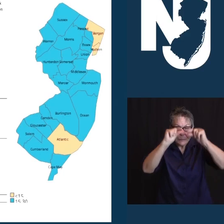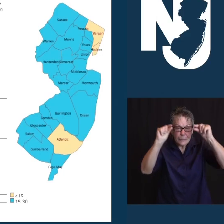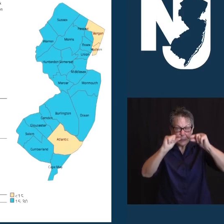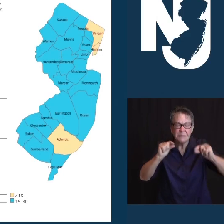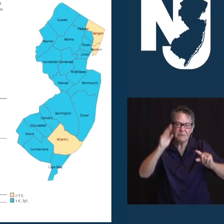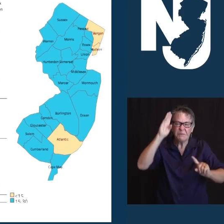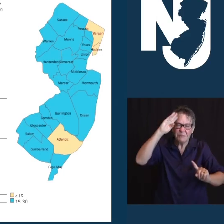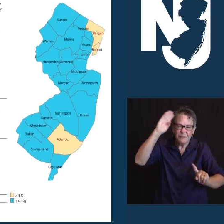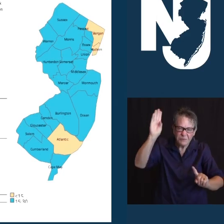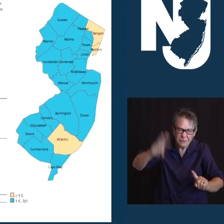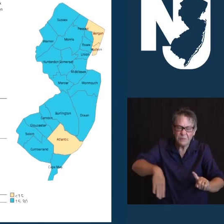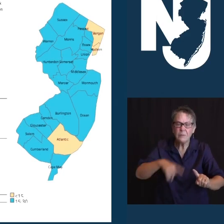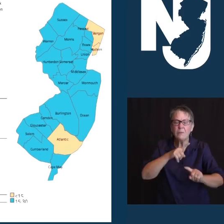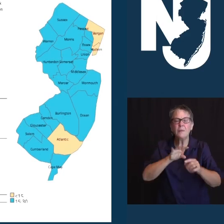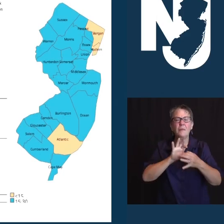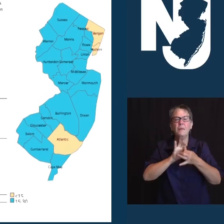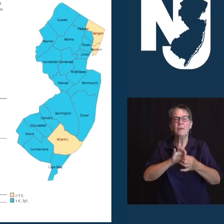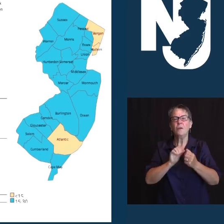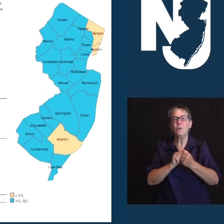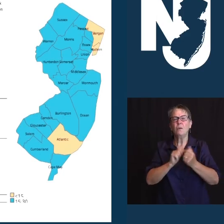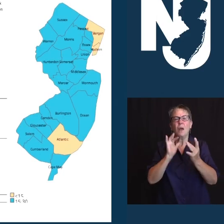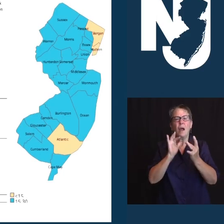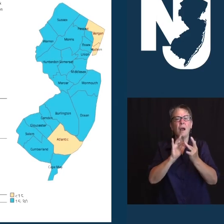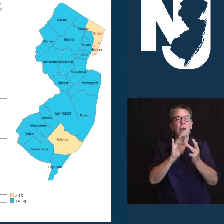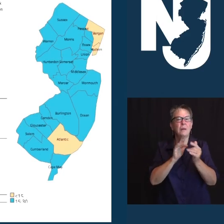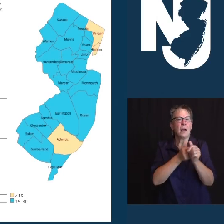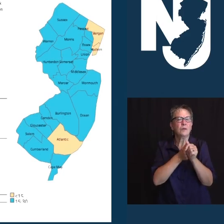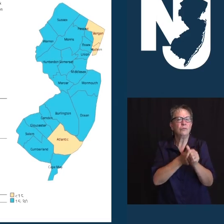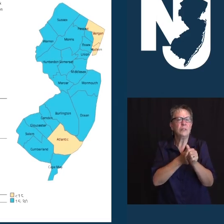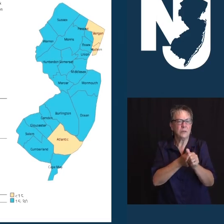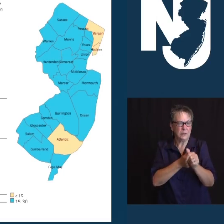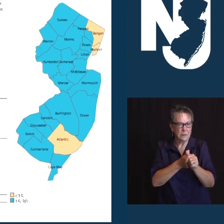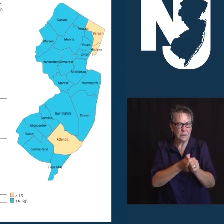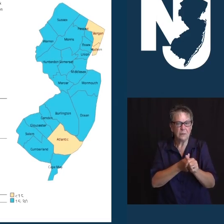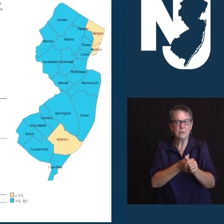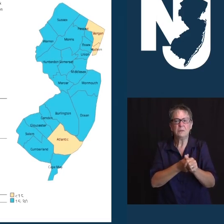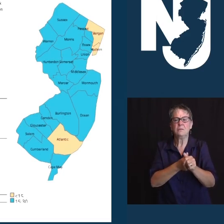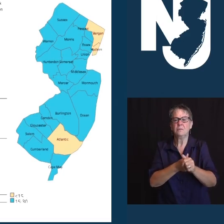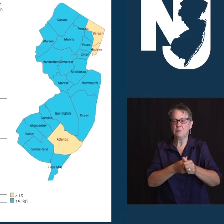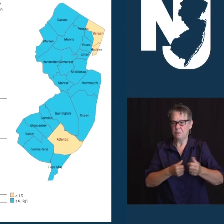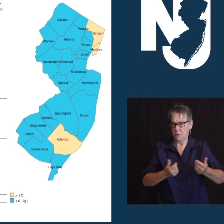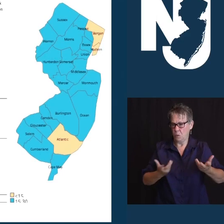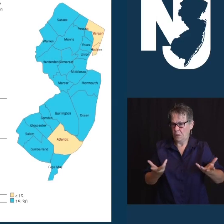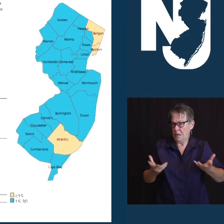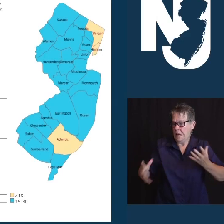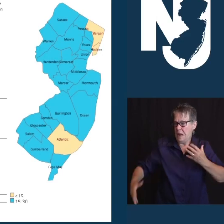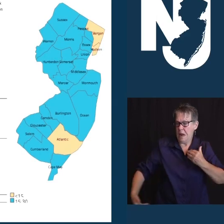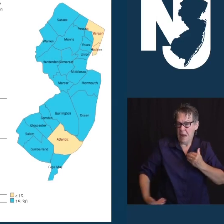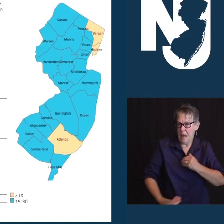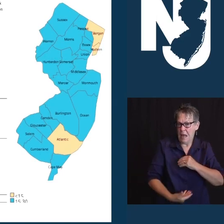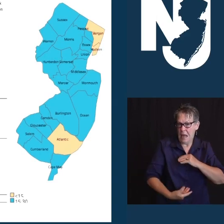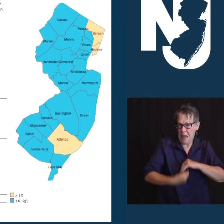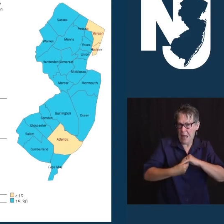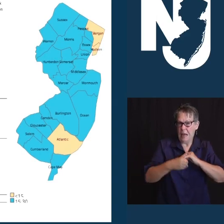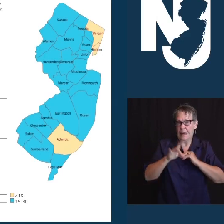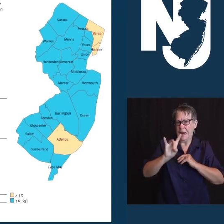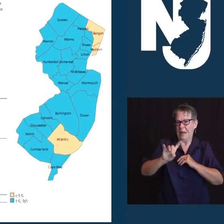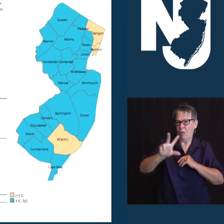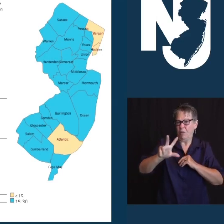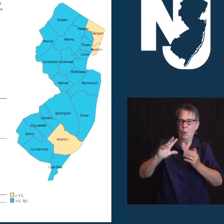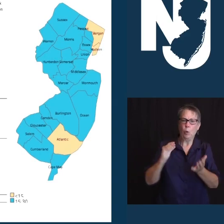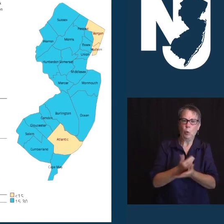corps. This week we added another 83 contact tracers to our team, and the number of tracers statewide is currently